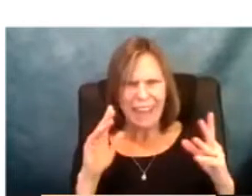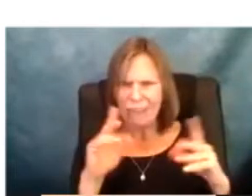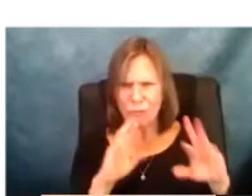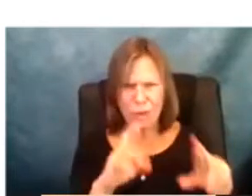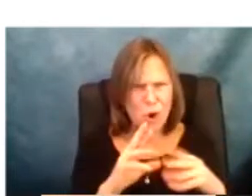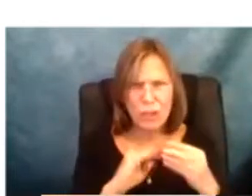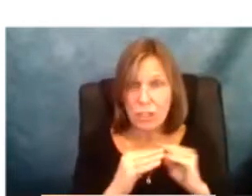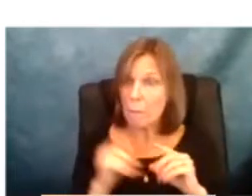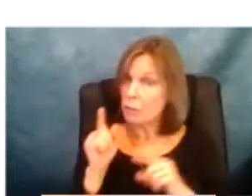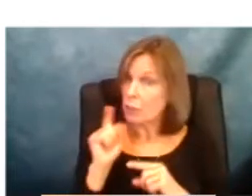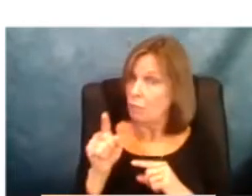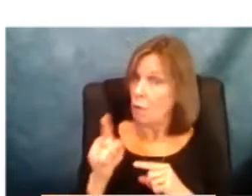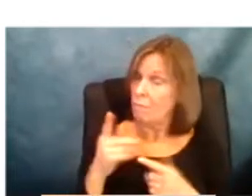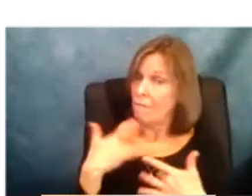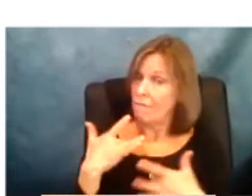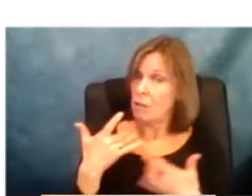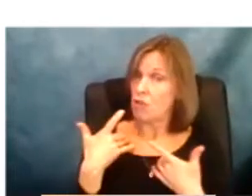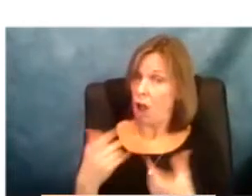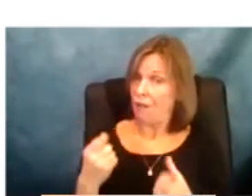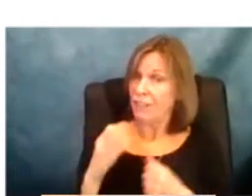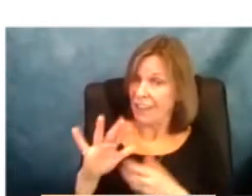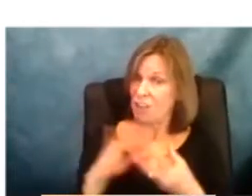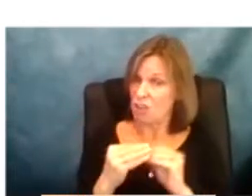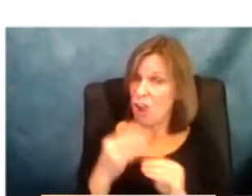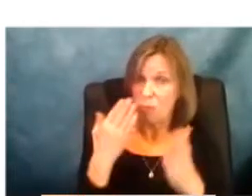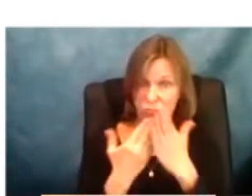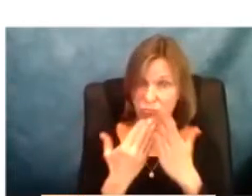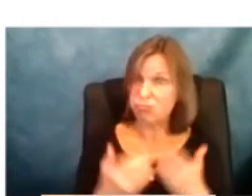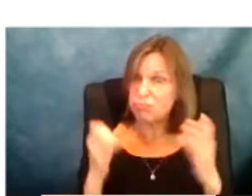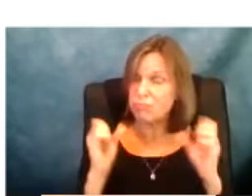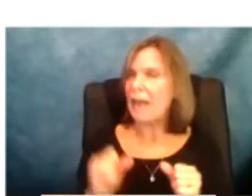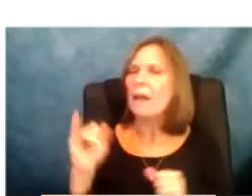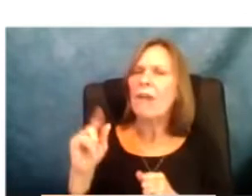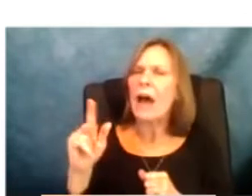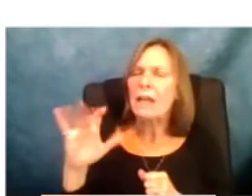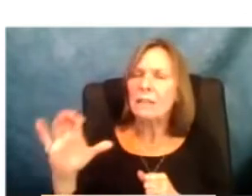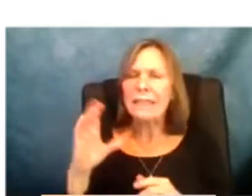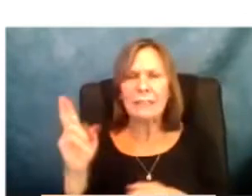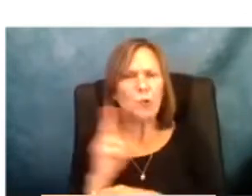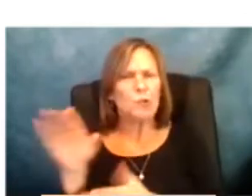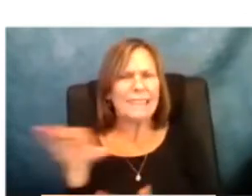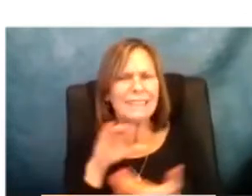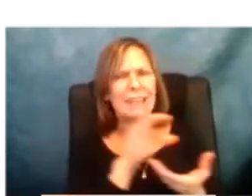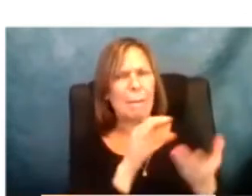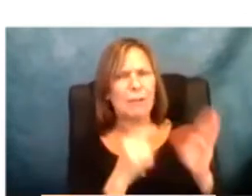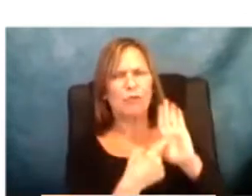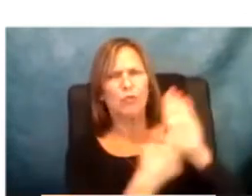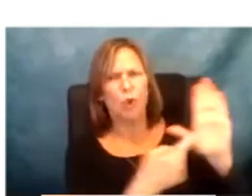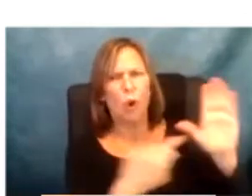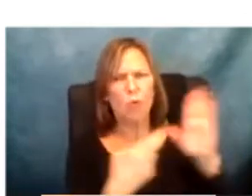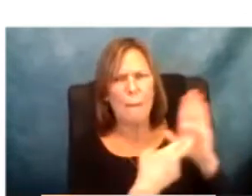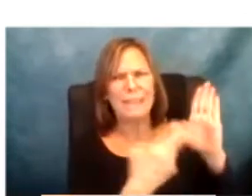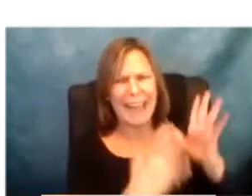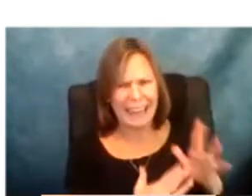feel confident that your numbers are verifiable? If ILCs use with legislators who ask where we got the numbers. For decades, we've asked various